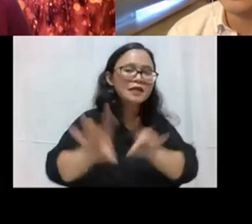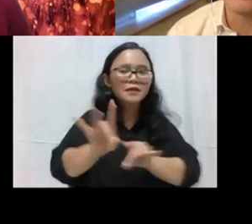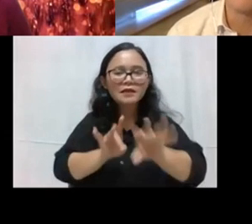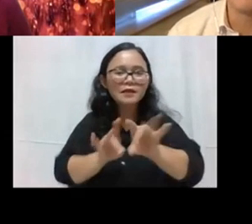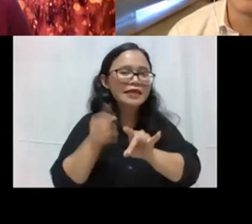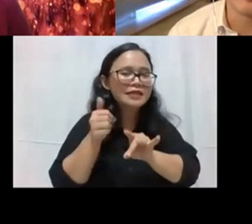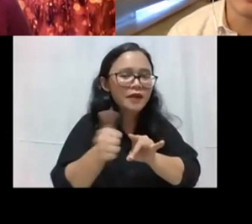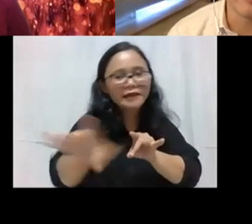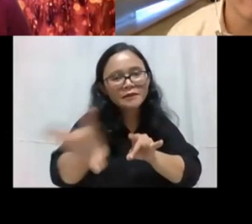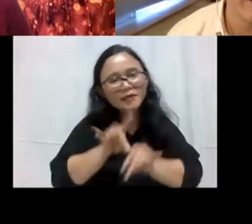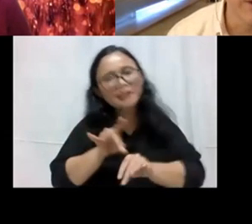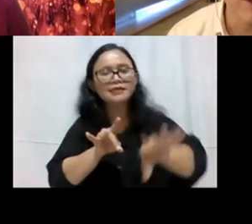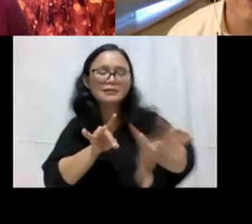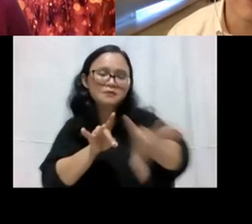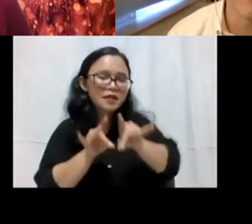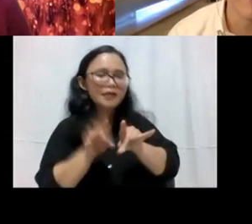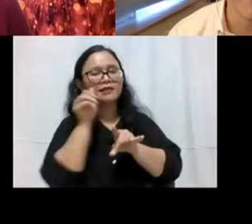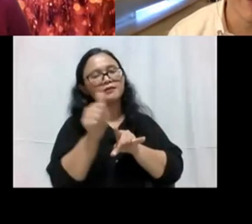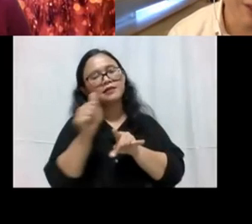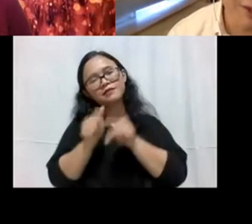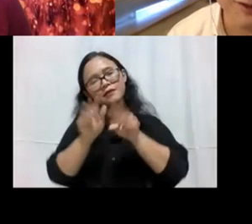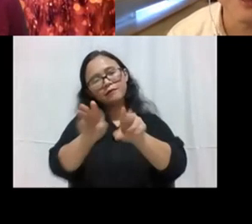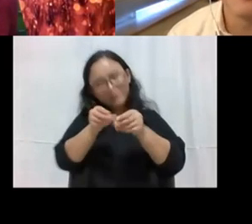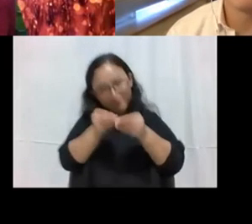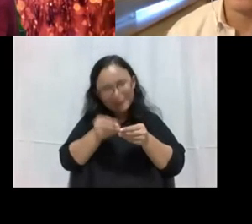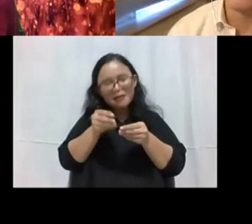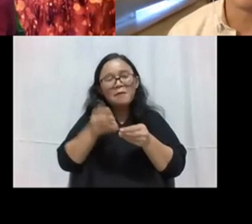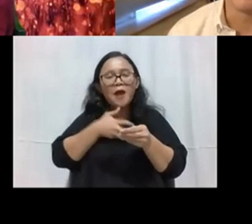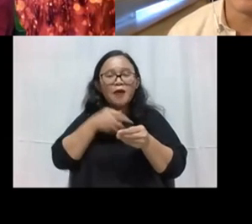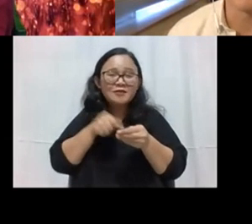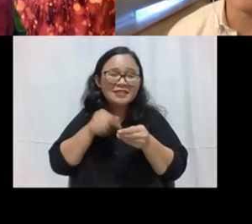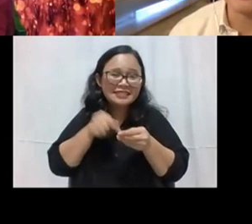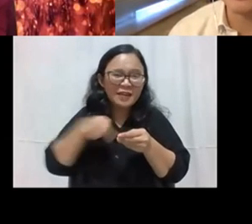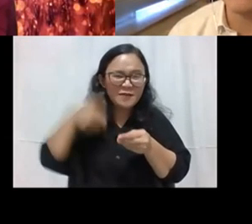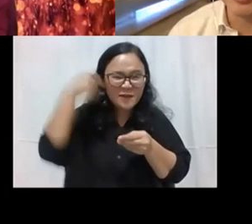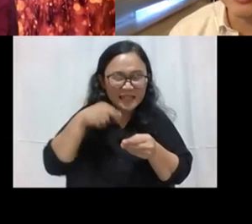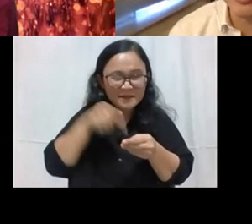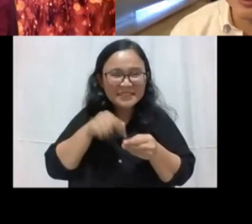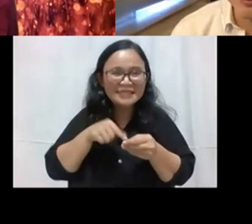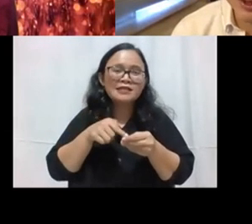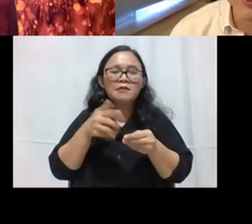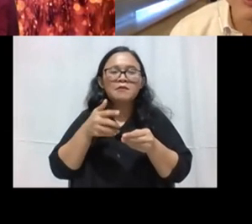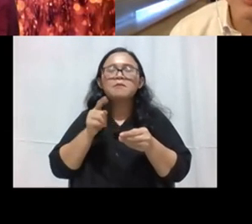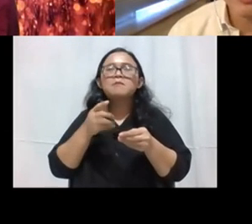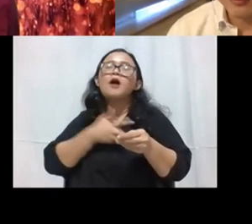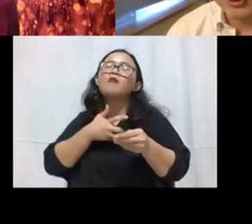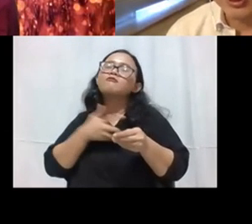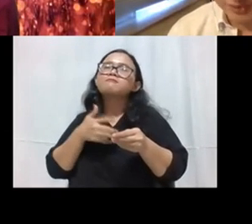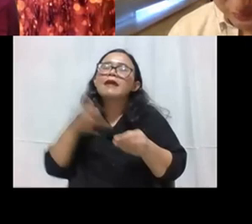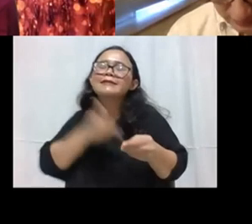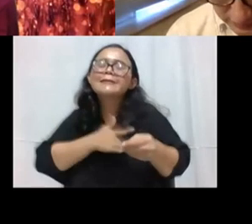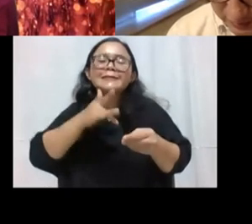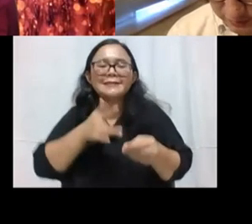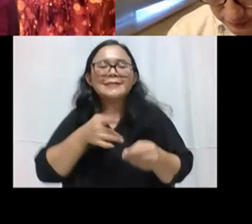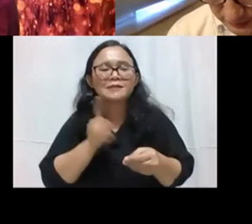would end up to be like 85 minutes. That was my target, but I couldn't bring it down just because I feel like there's so much precious footage I didn't